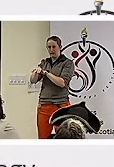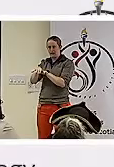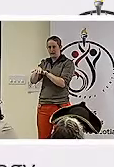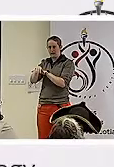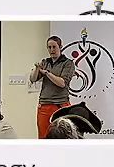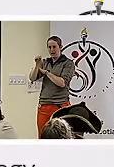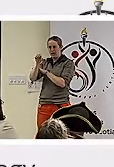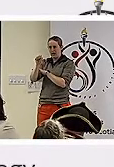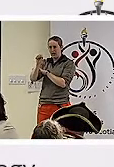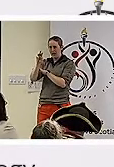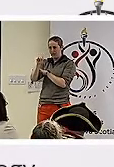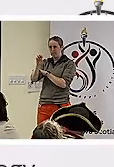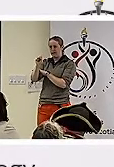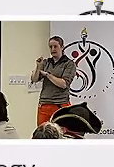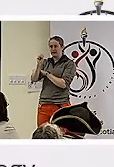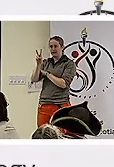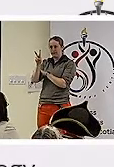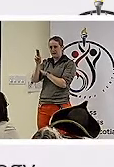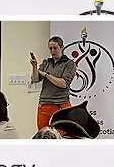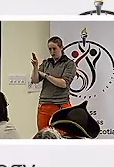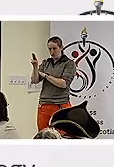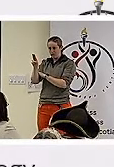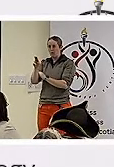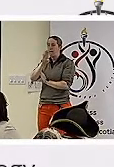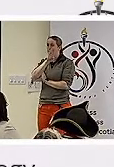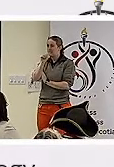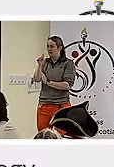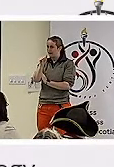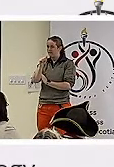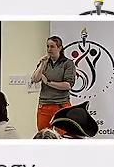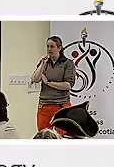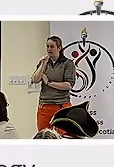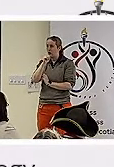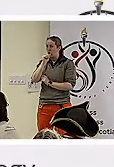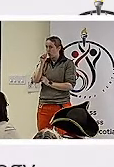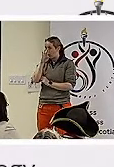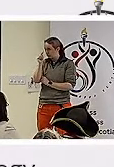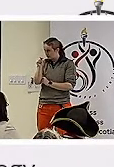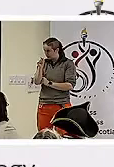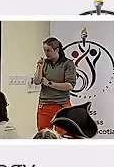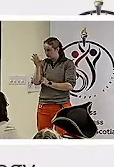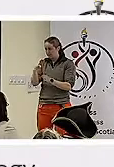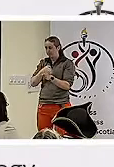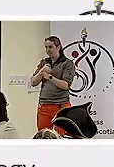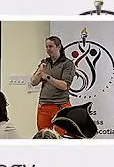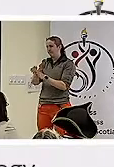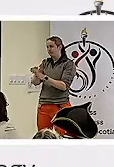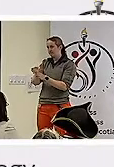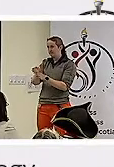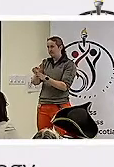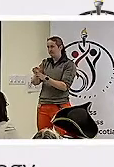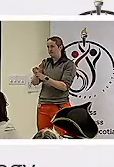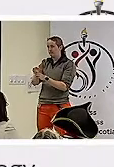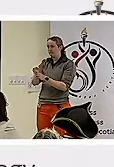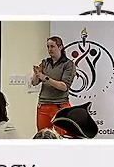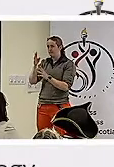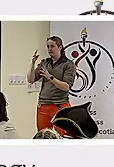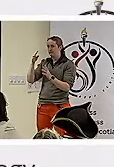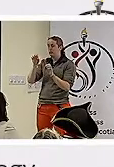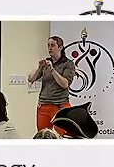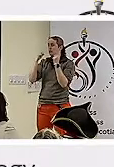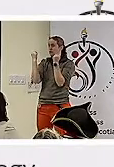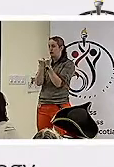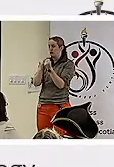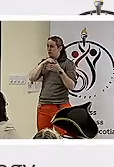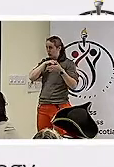Vincent University, taking a Bachelor of Arts and specializing in sociology and anthropology.